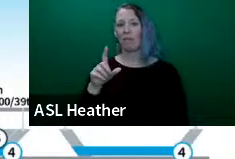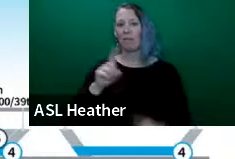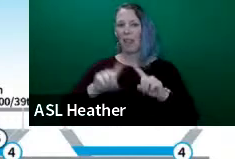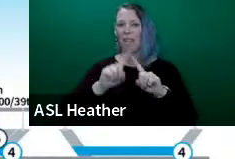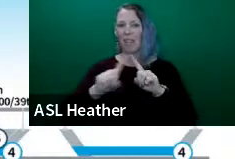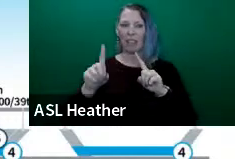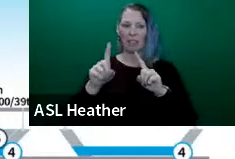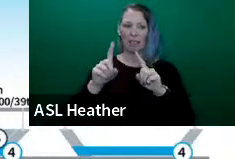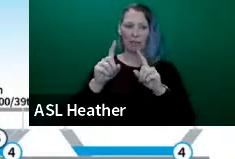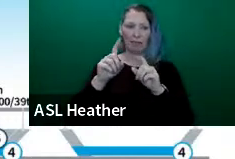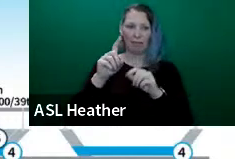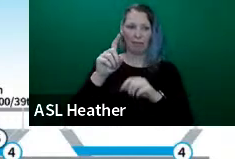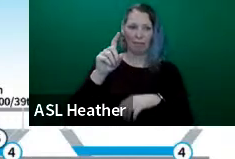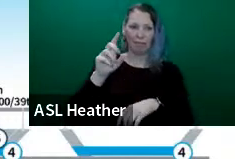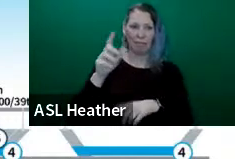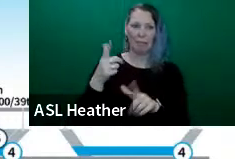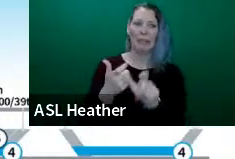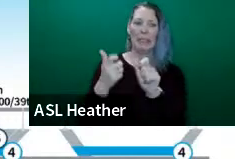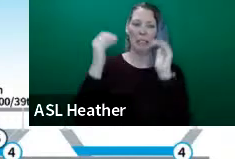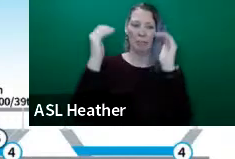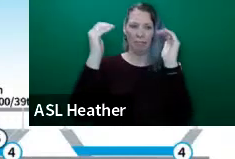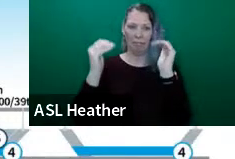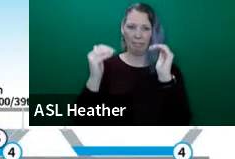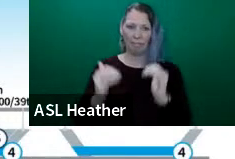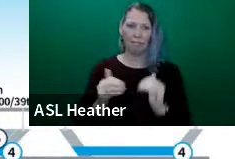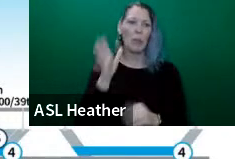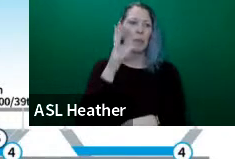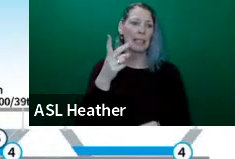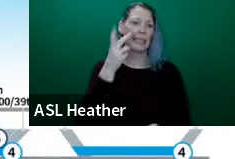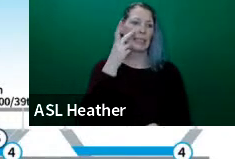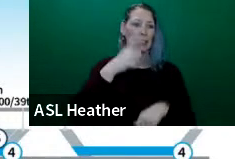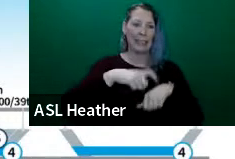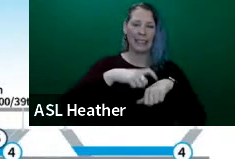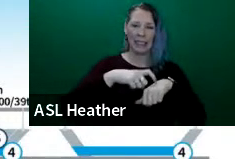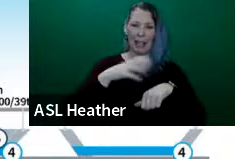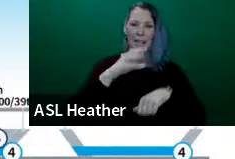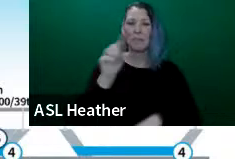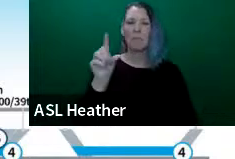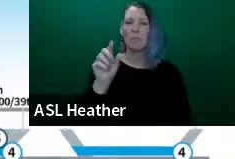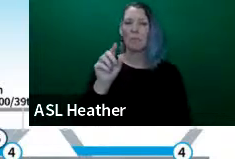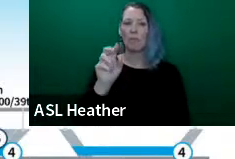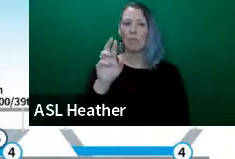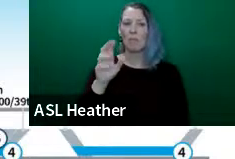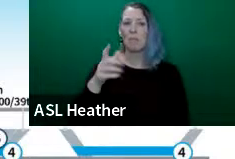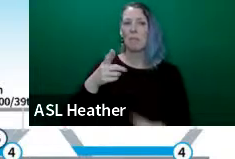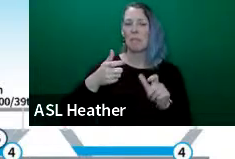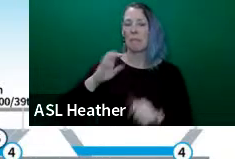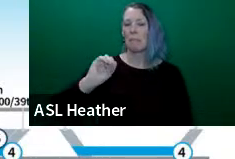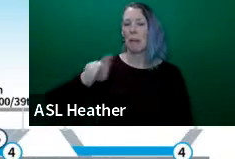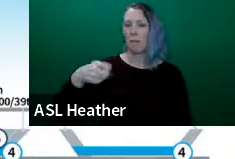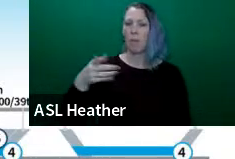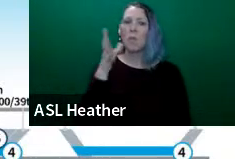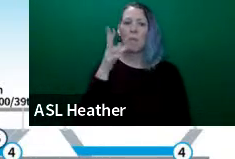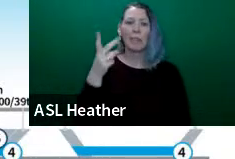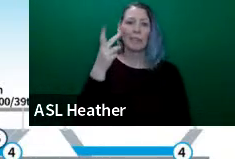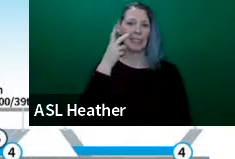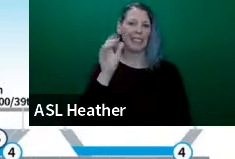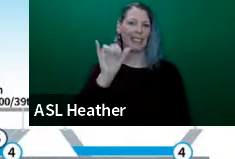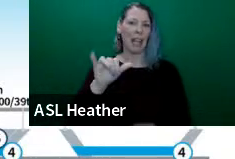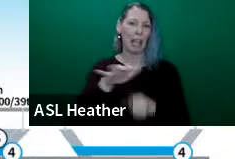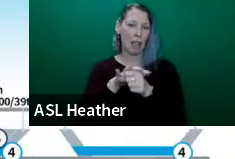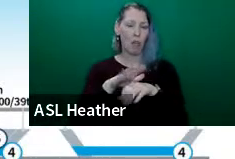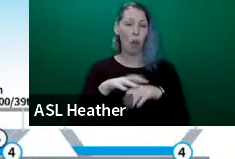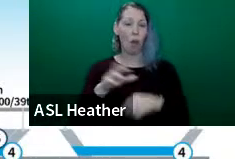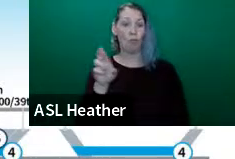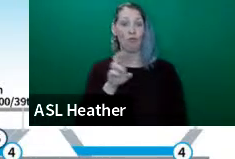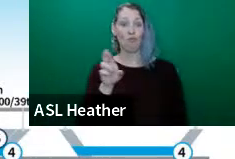50. Greater, kind of dark green is greater than 50. Imagine things like Google Maps. So kind of when they're giving you kind of the speed that you're going at the area. On the